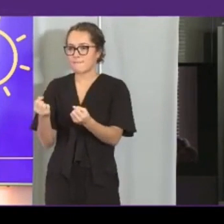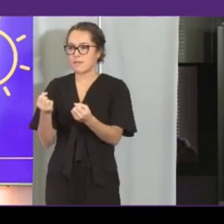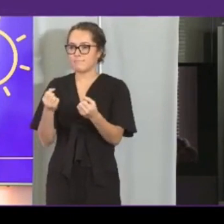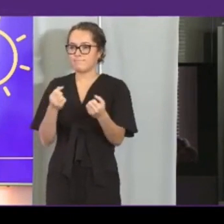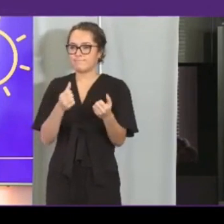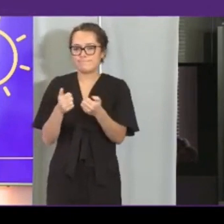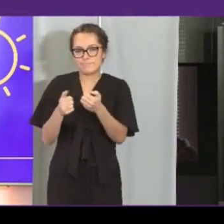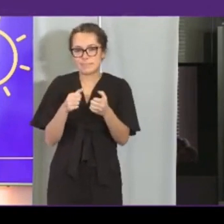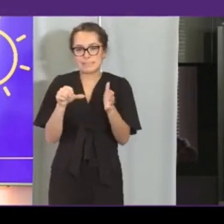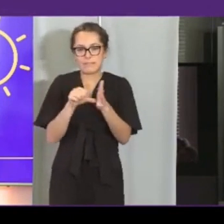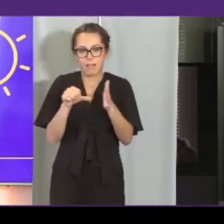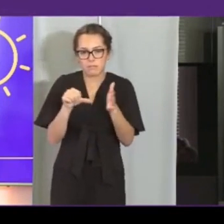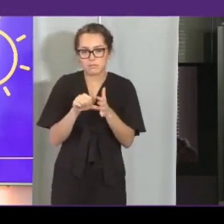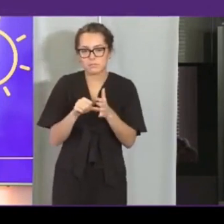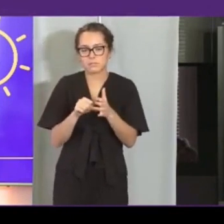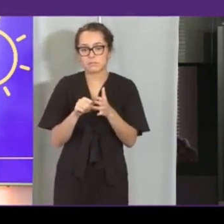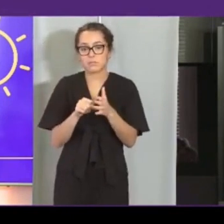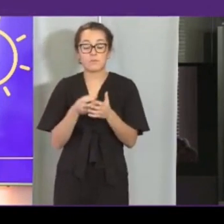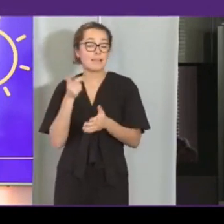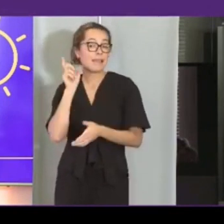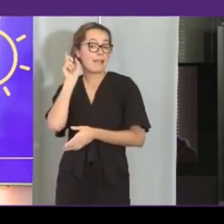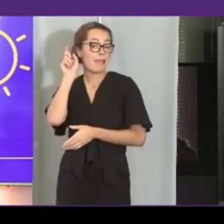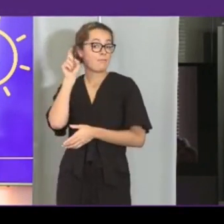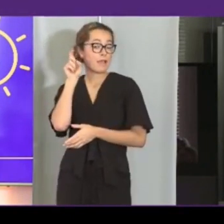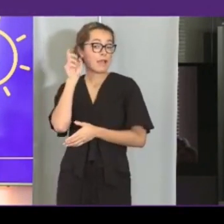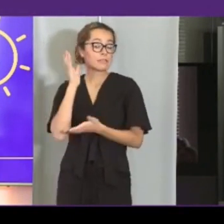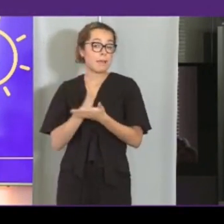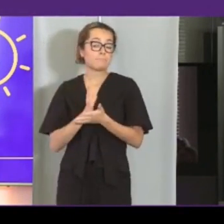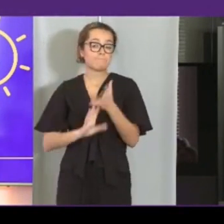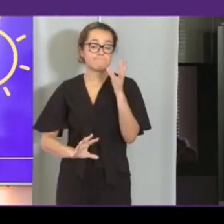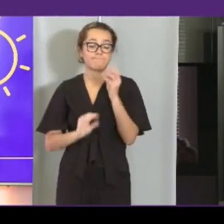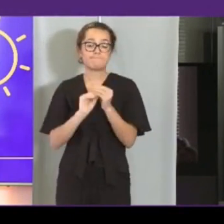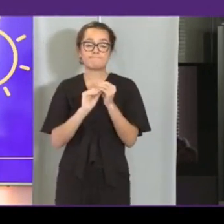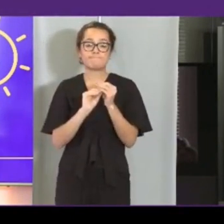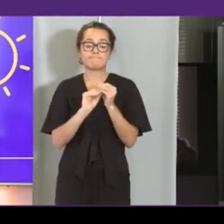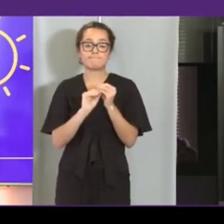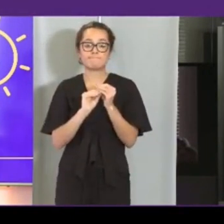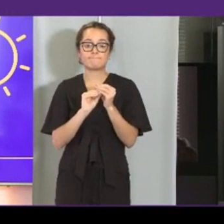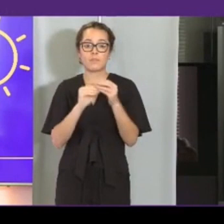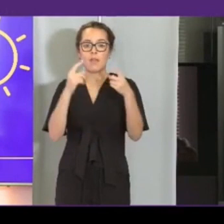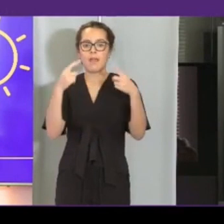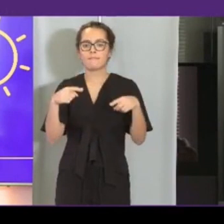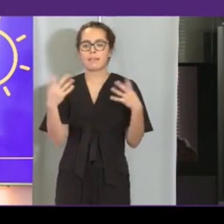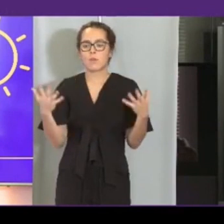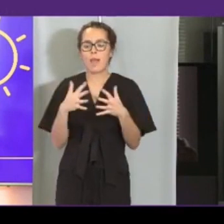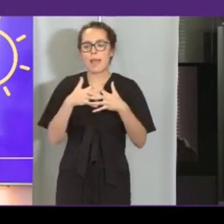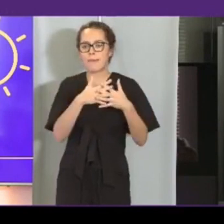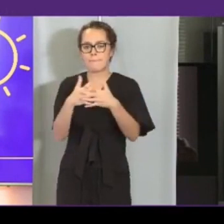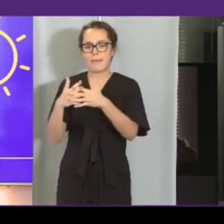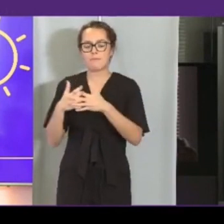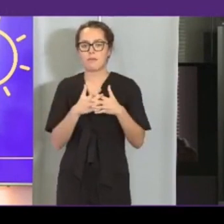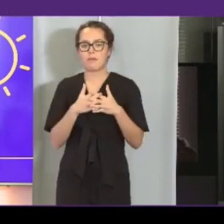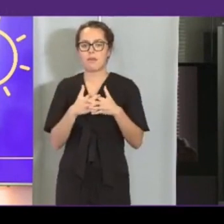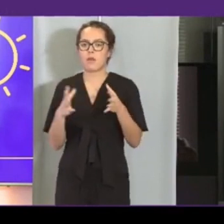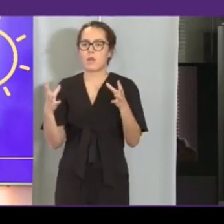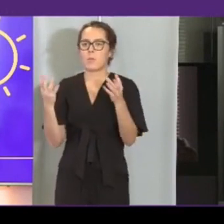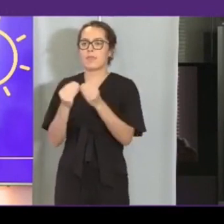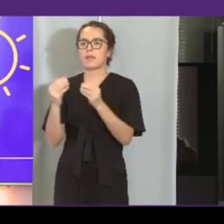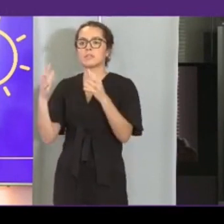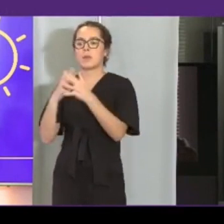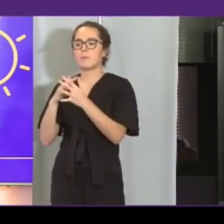impairments. And also we have hearing aids, so Sony do make hearing aids that are available in the US in collaboration with WS